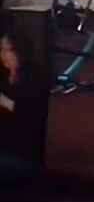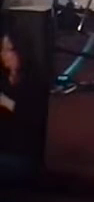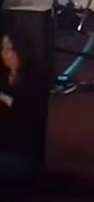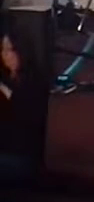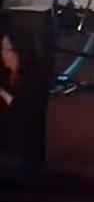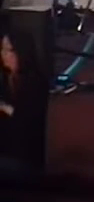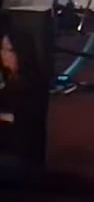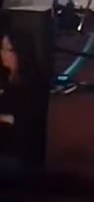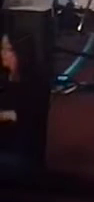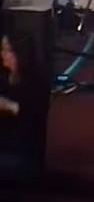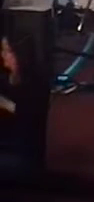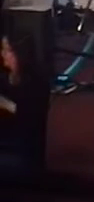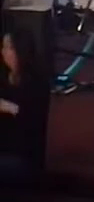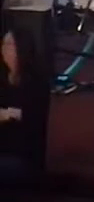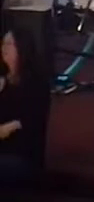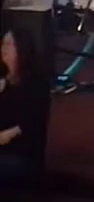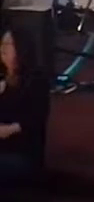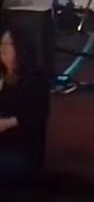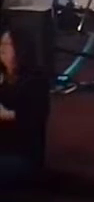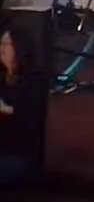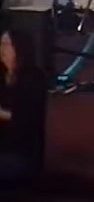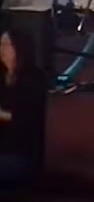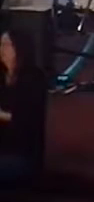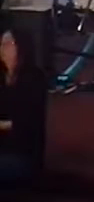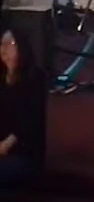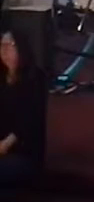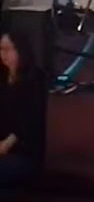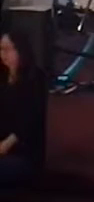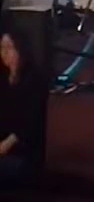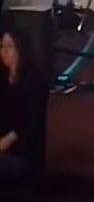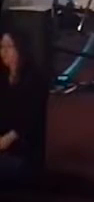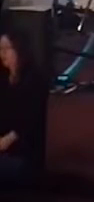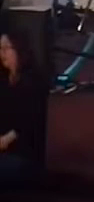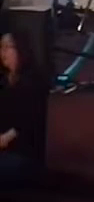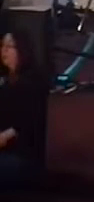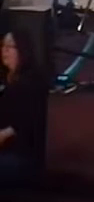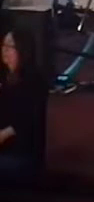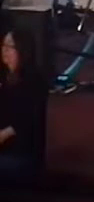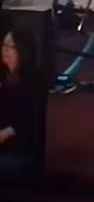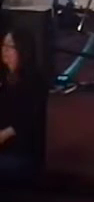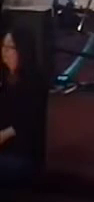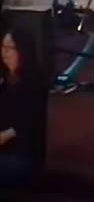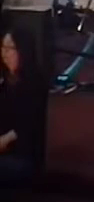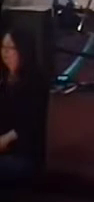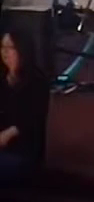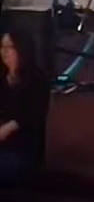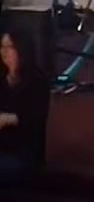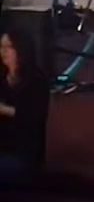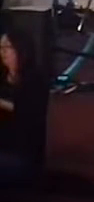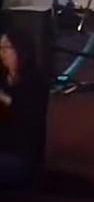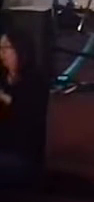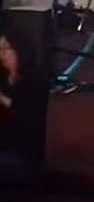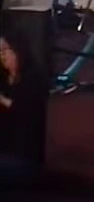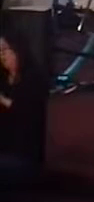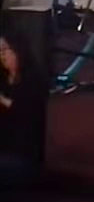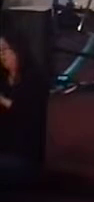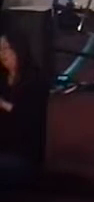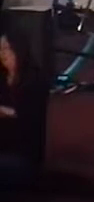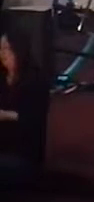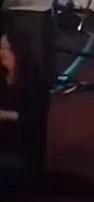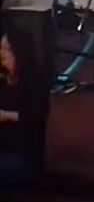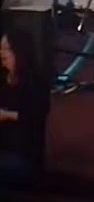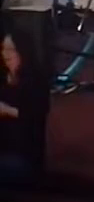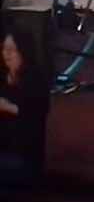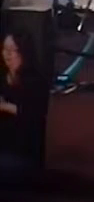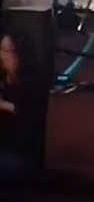he confessed. He understood, he recognized his own lack of understanding, his own lack of holiness, his own